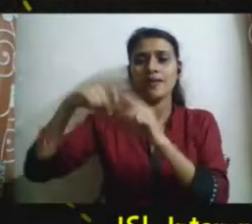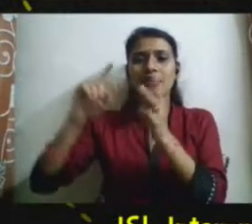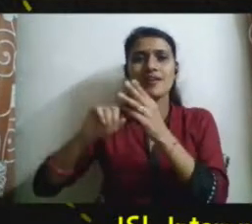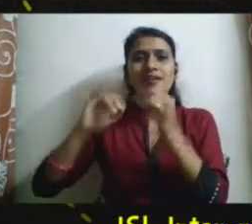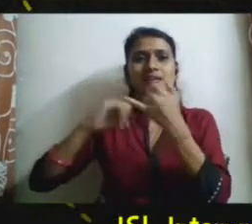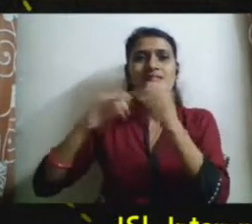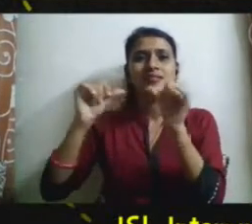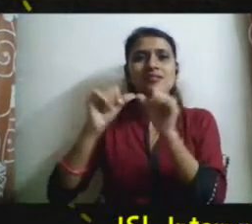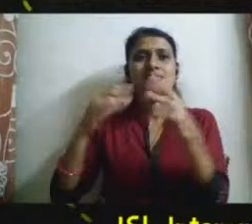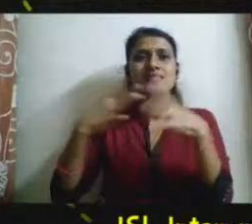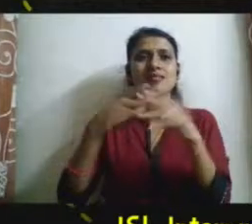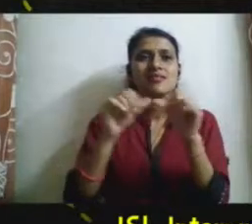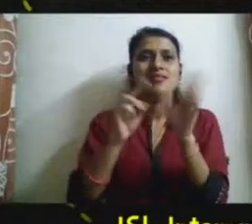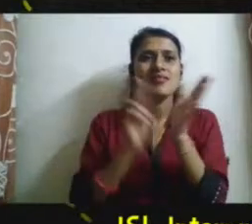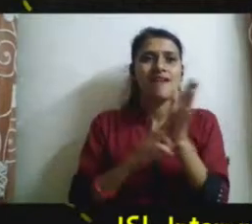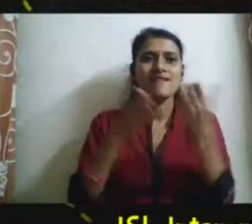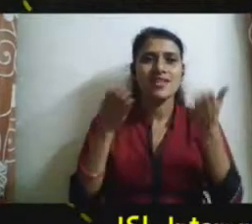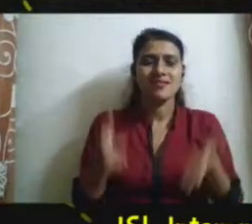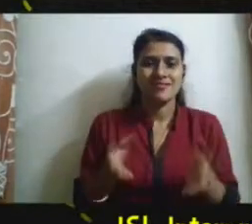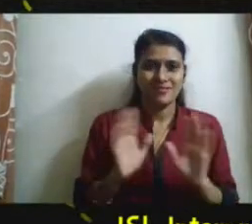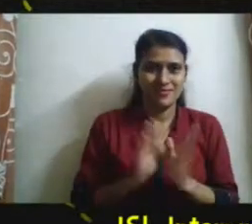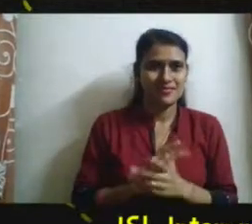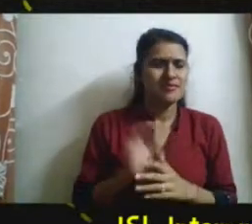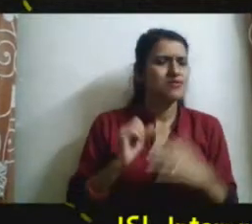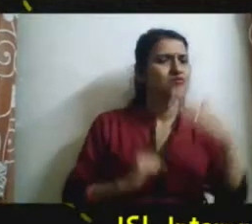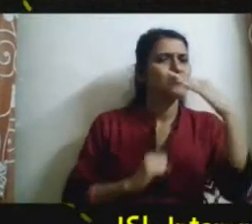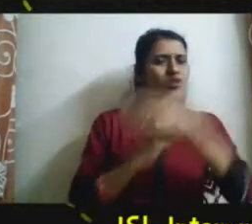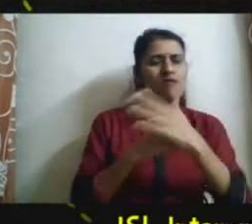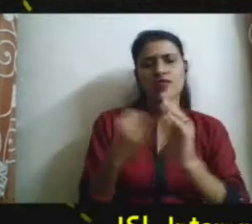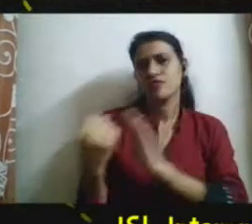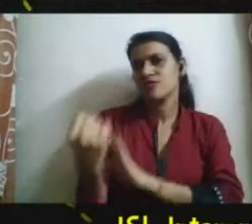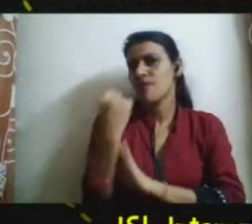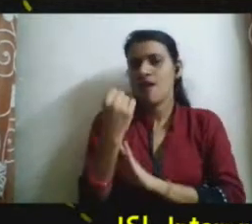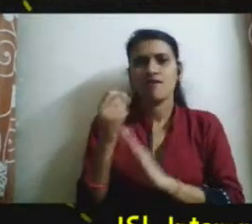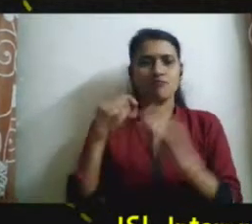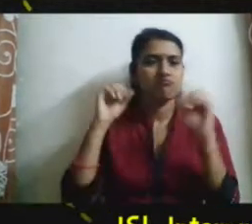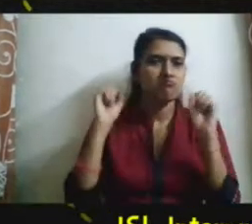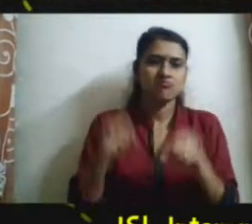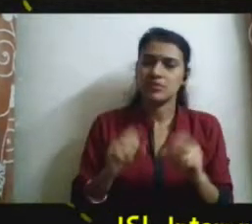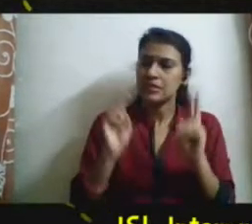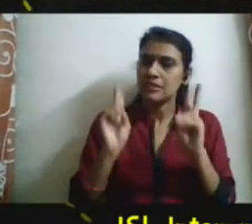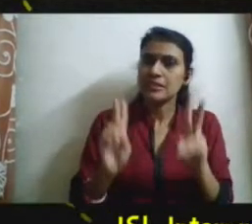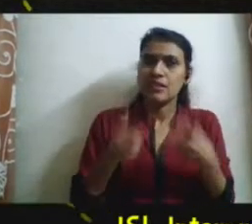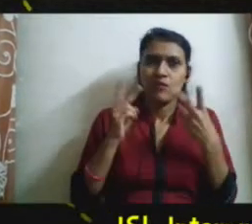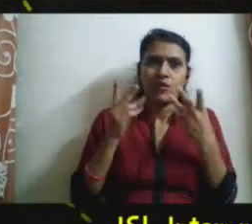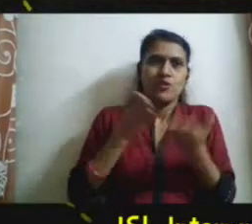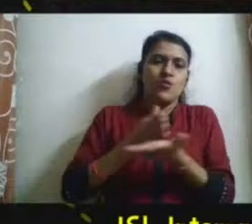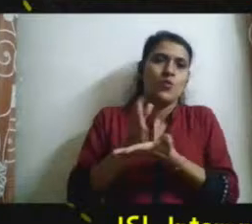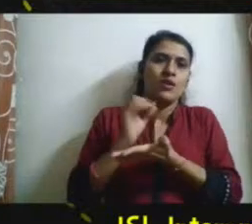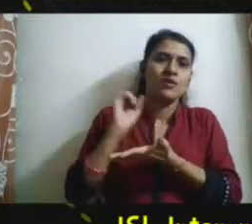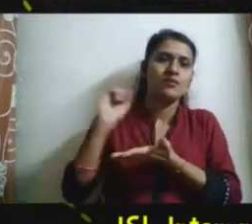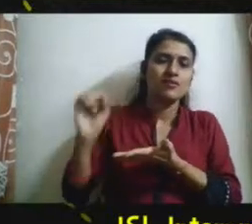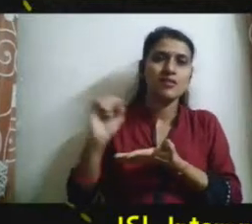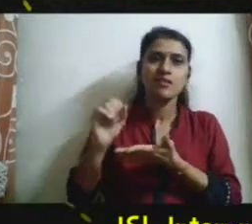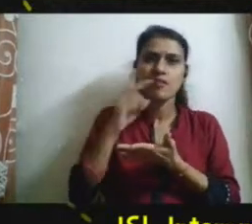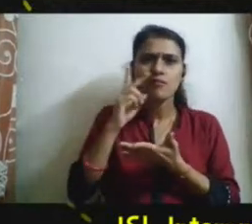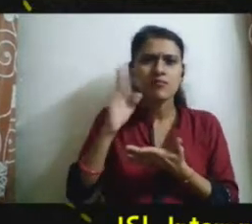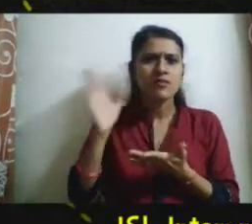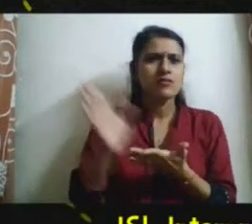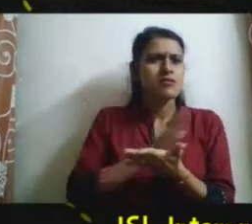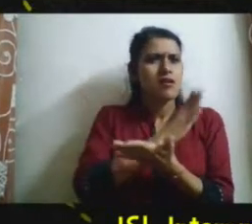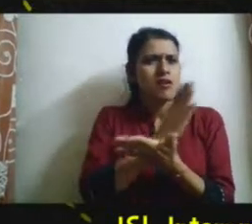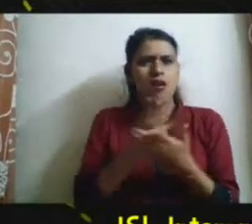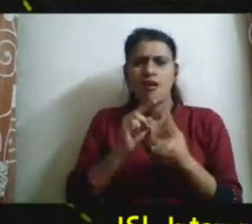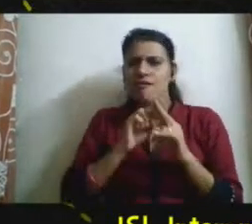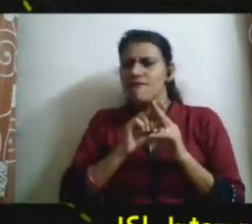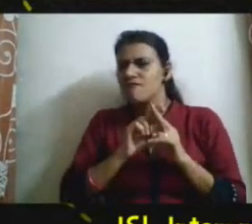of people saw you in Apke Sawan, it was very powerful in a very different way. That we saw somebody singing with complete abandon.